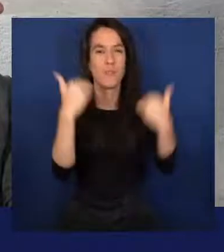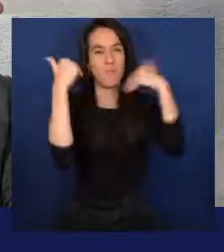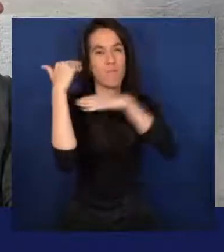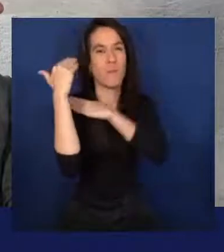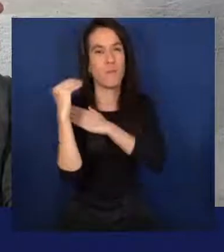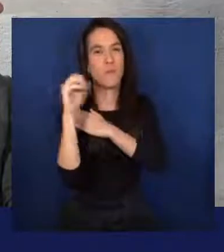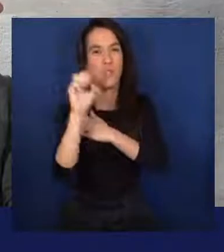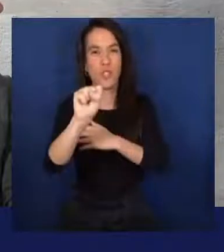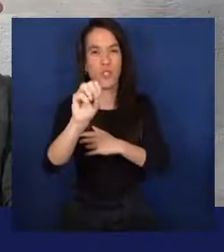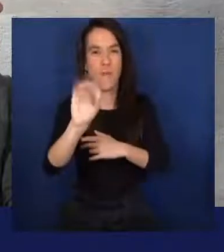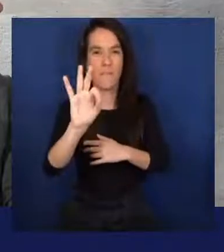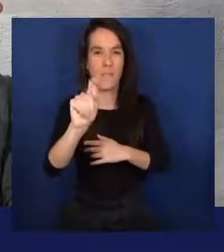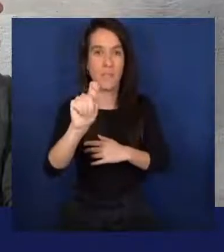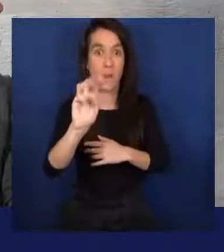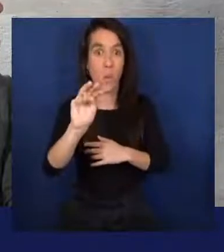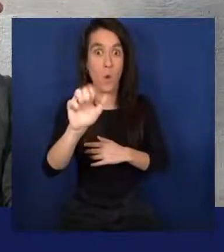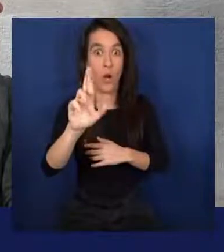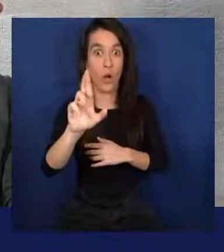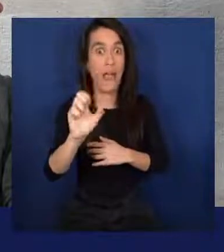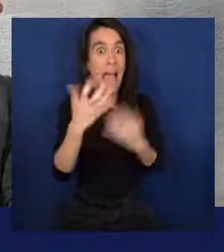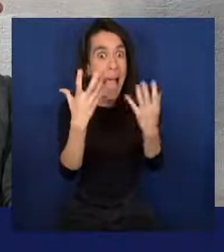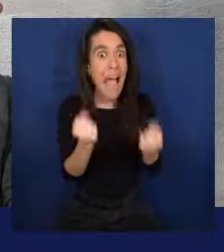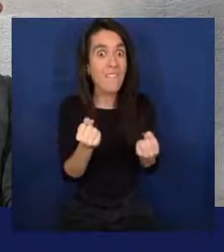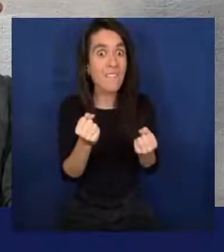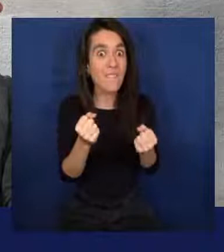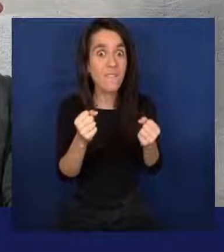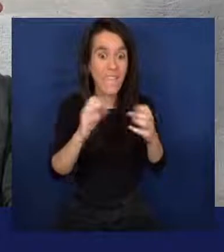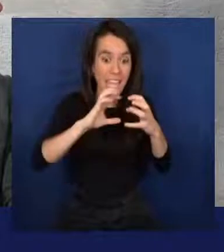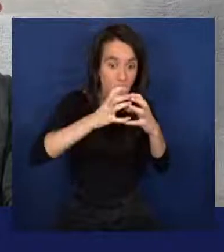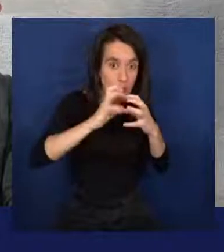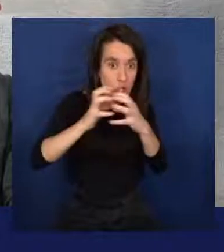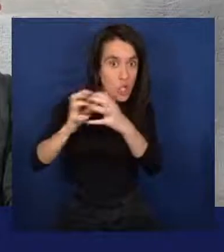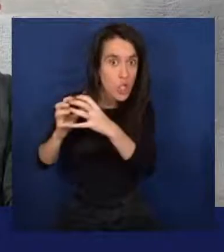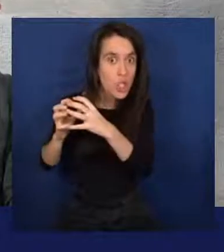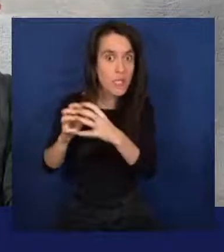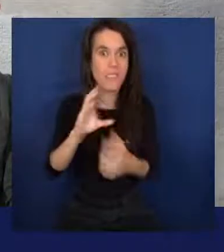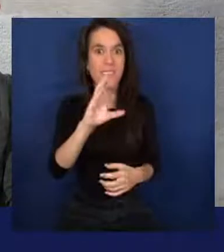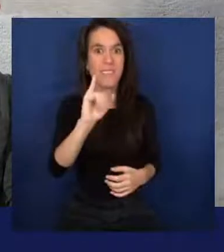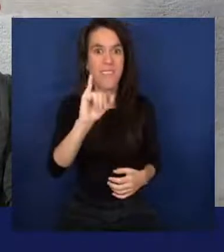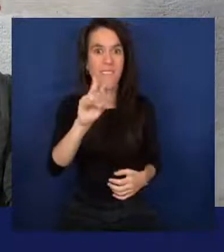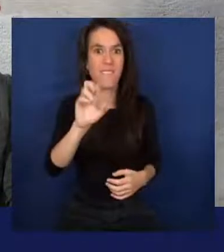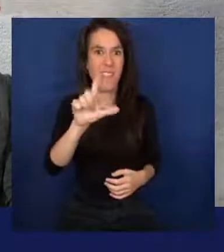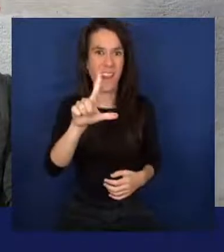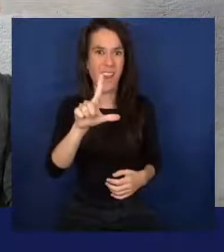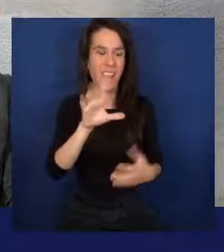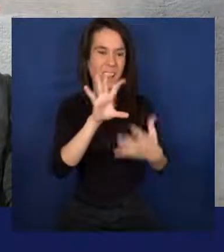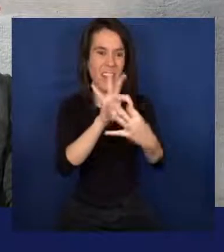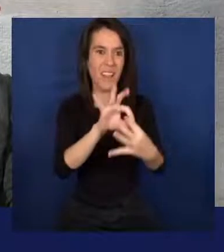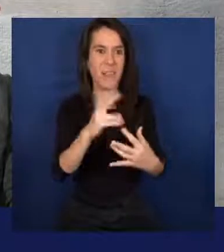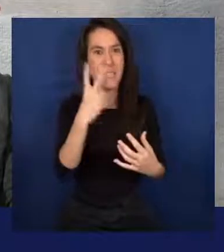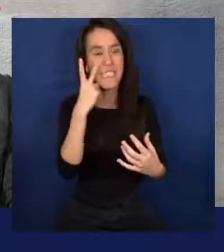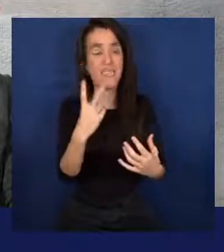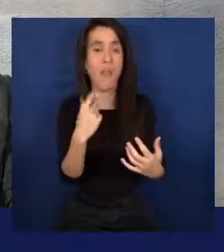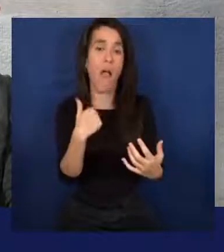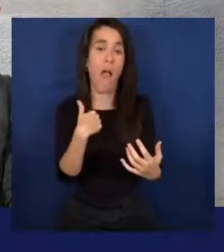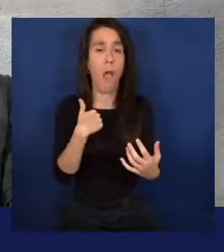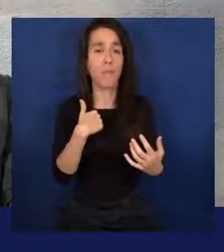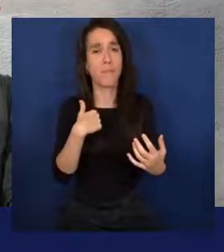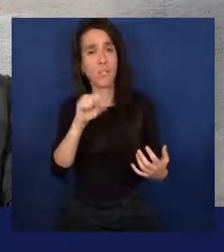civil engineers. Mm-hmm. And I remember one time one of their engineers came in, and I was like, oh yeah, I'm a software engineer. He's like, are